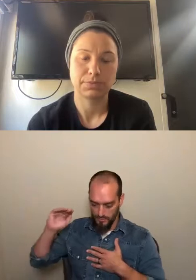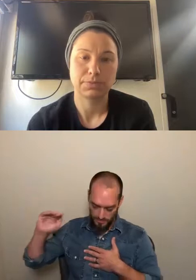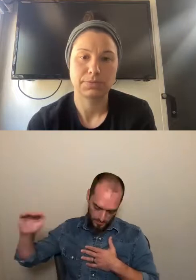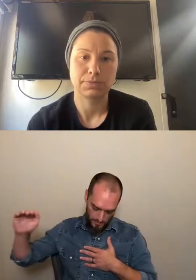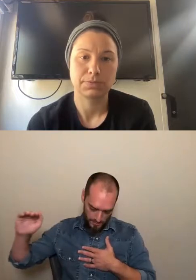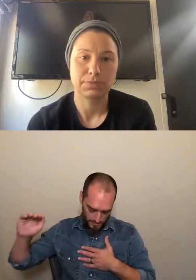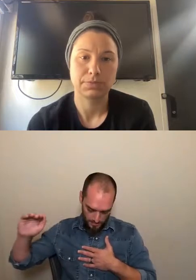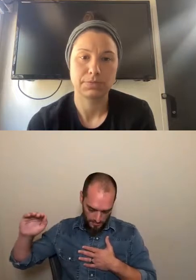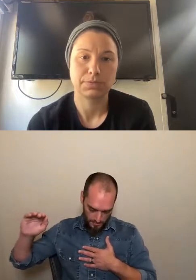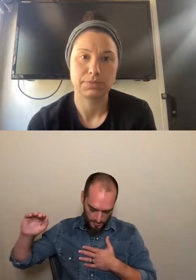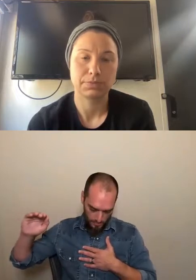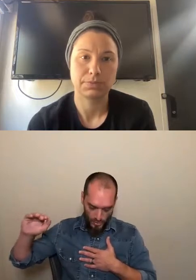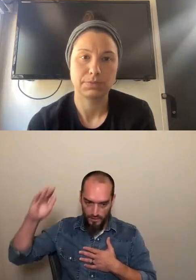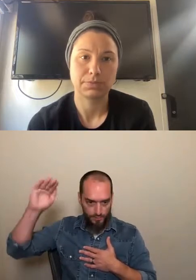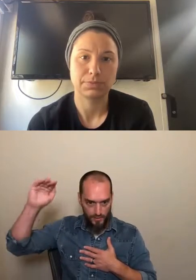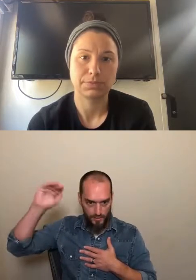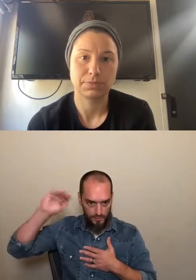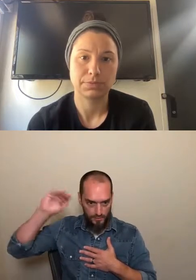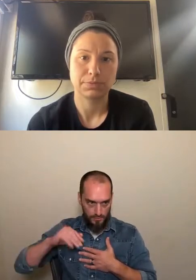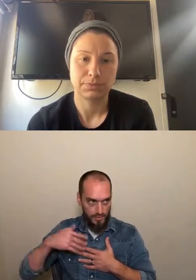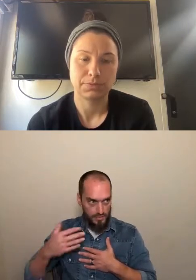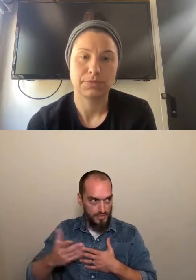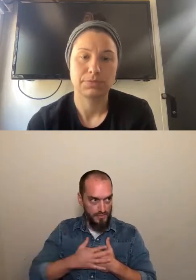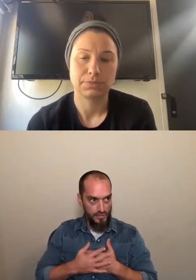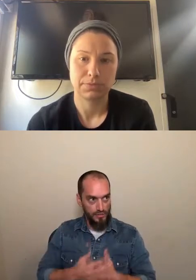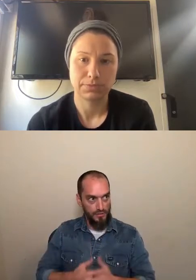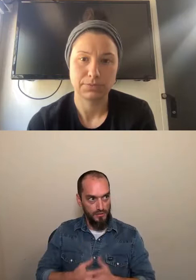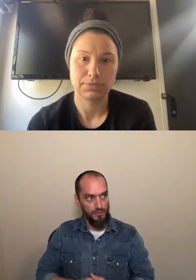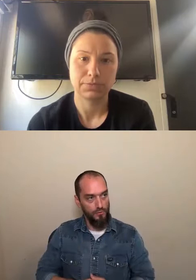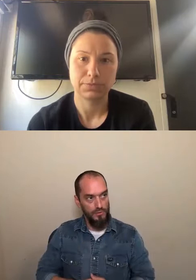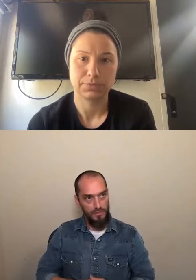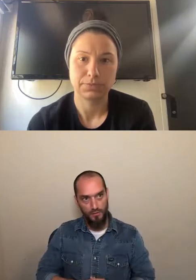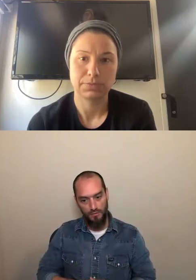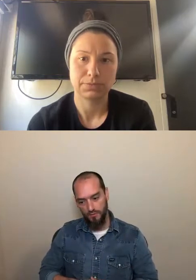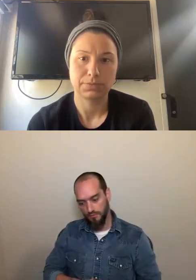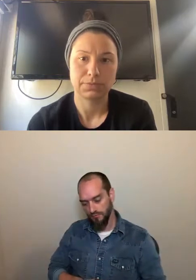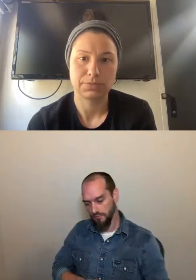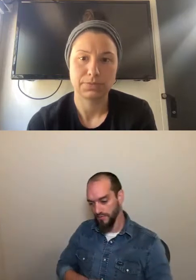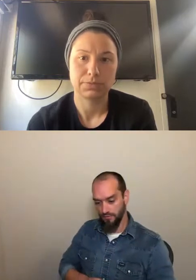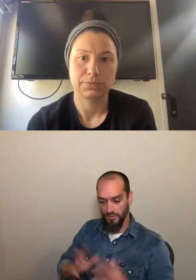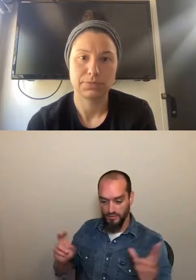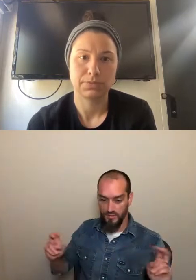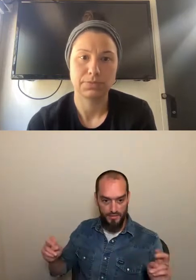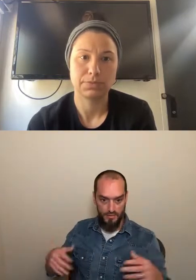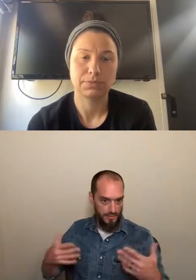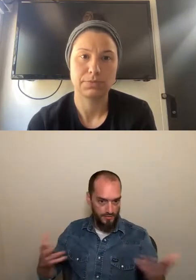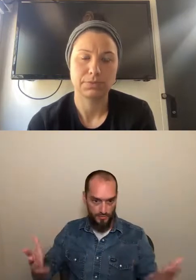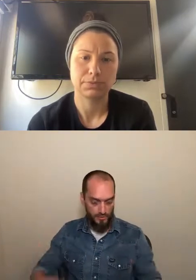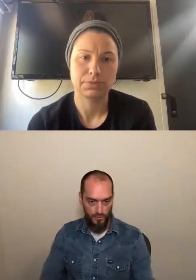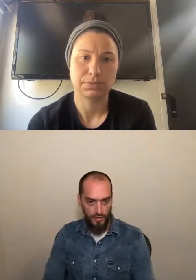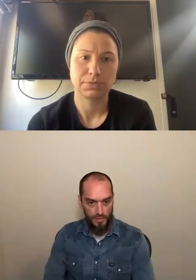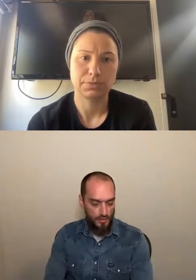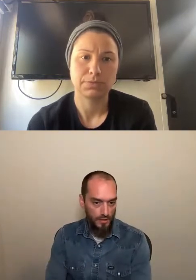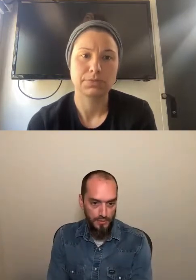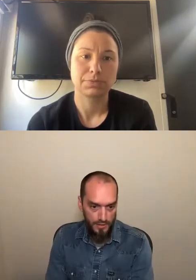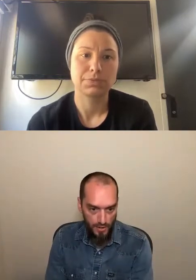was way up there. I think he is actually, what is he called? Some kind of building scientist. He has some kind of